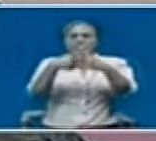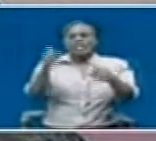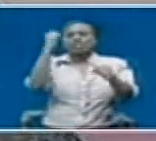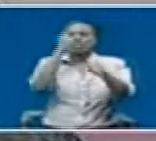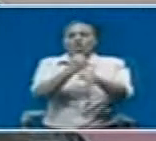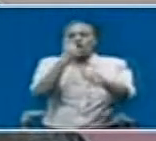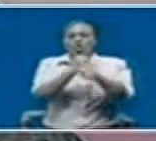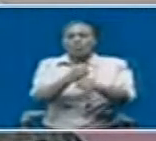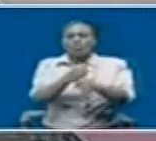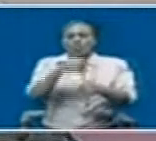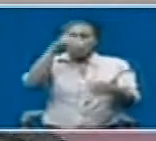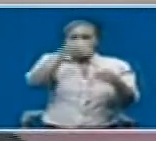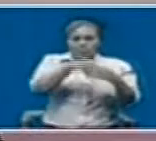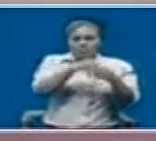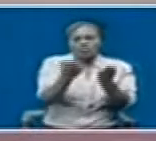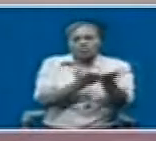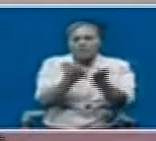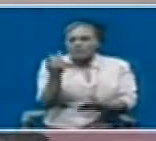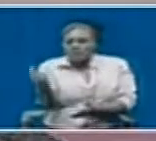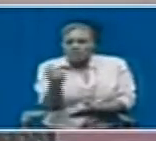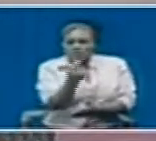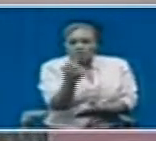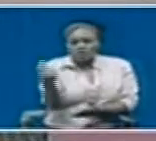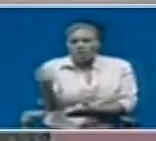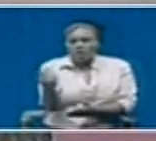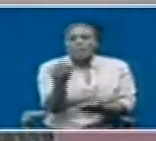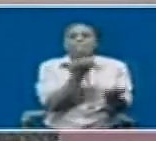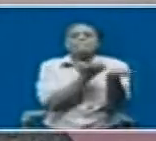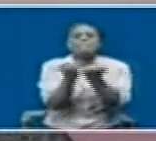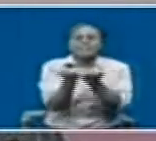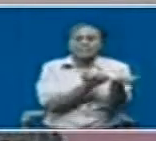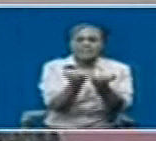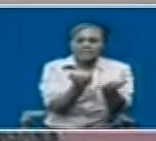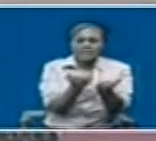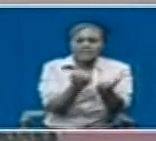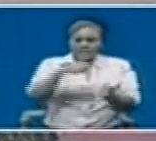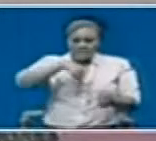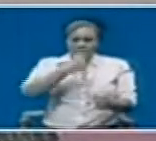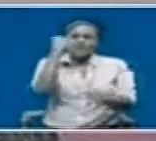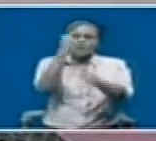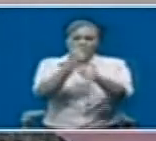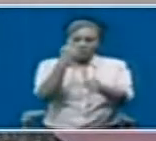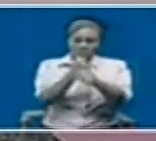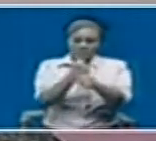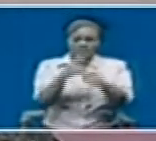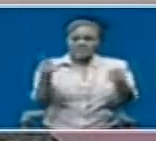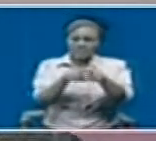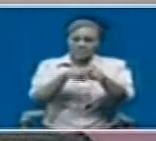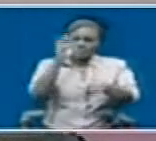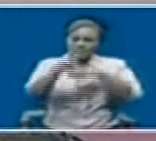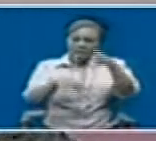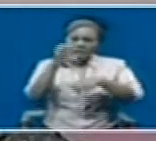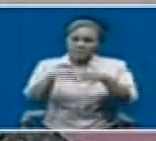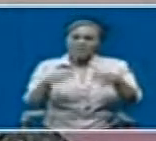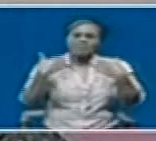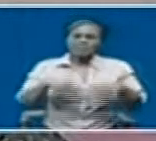some entrepreneurial work to serve the very small and medium enterprises. Right. Self-employment even in farming, you've seen how